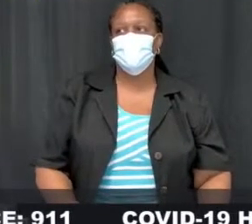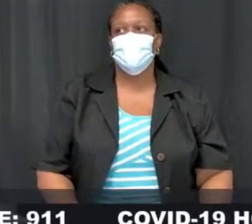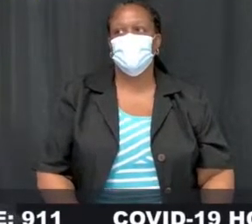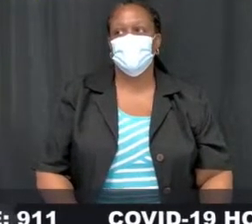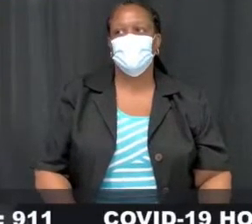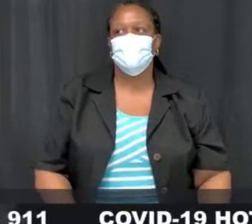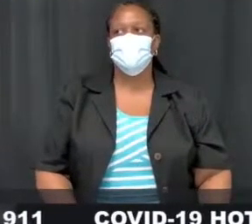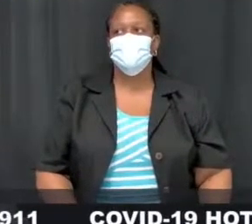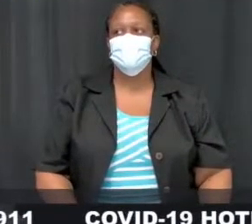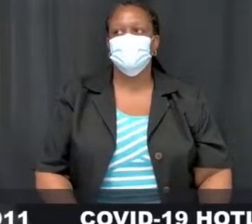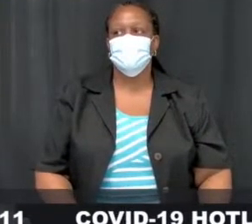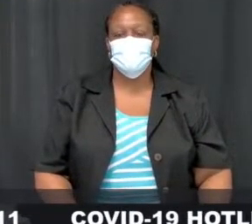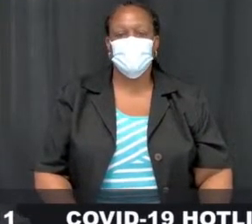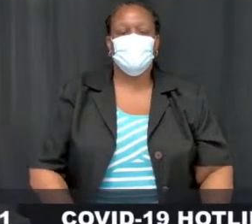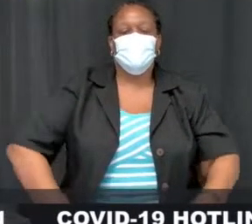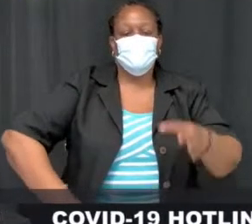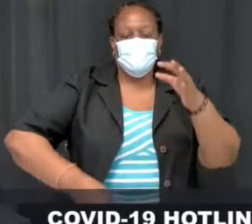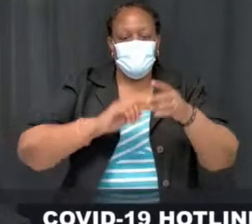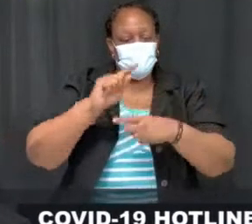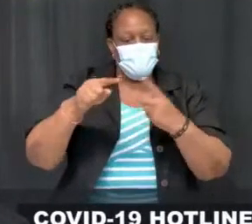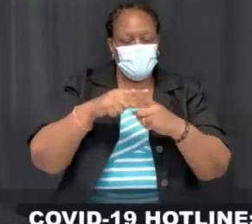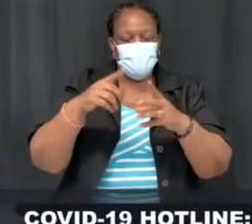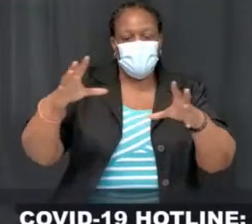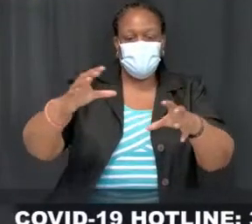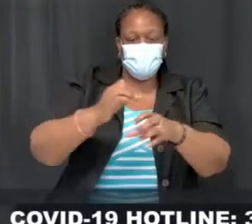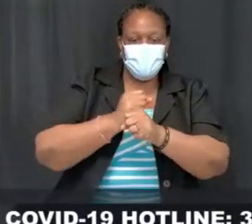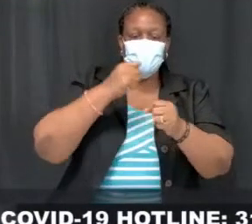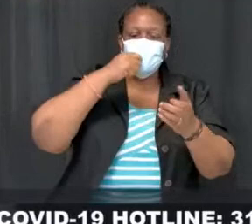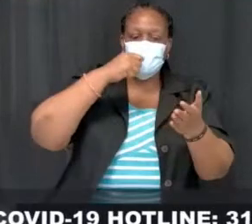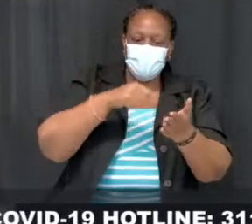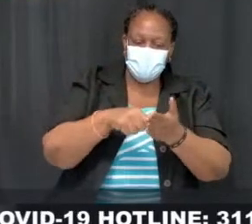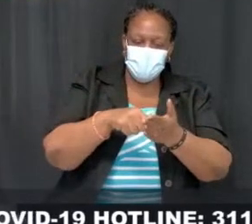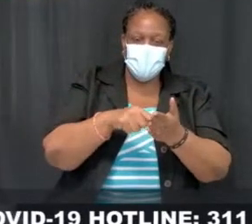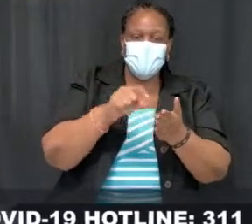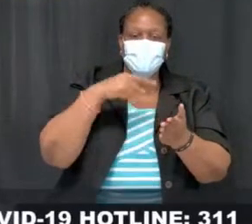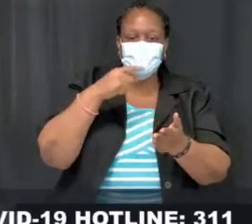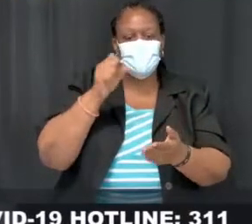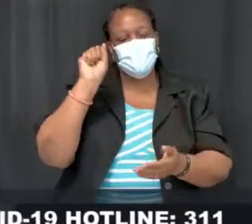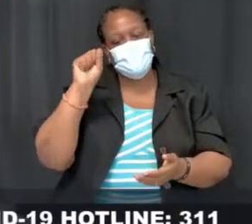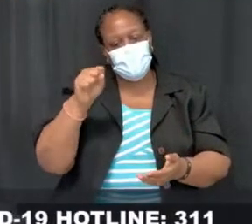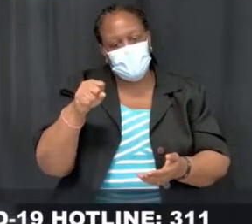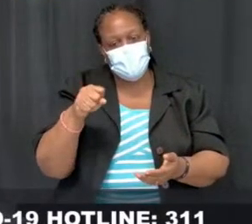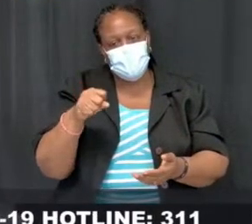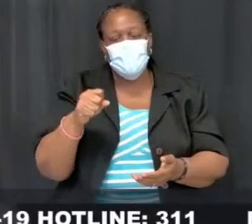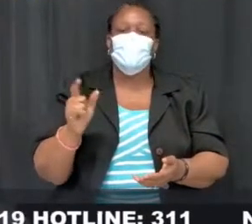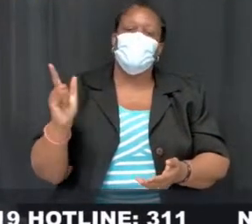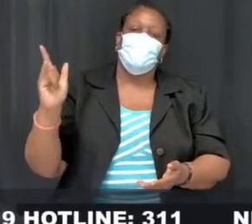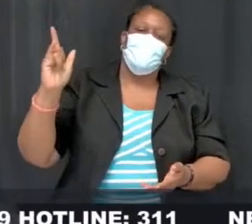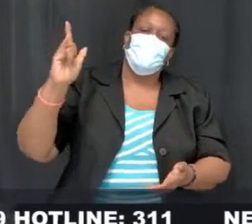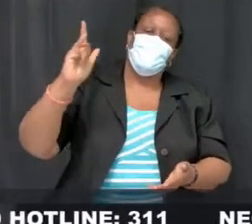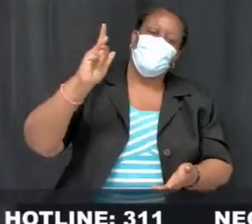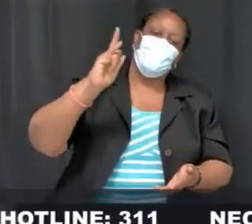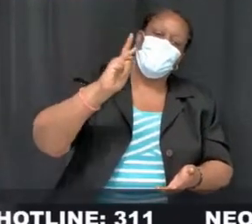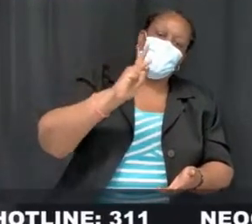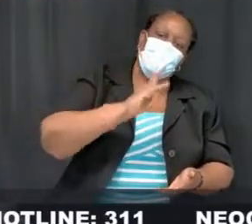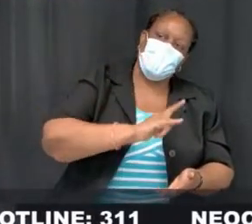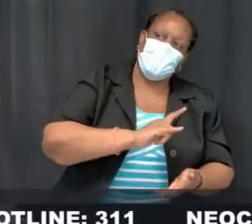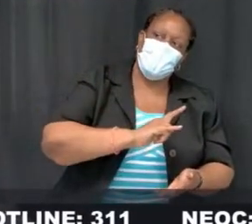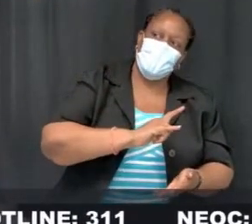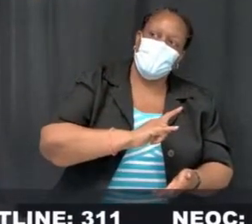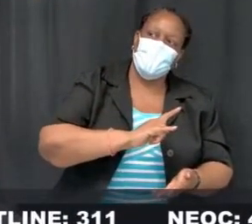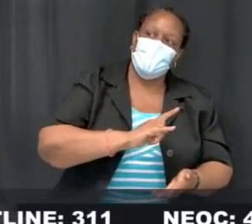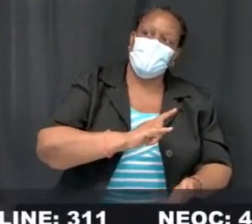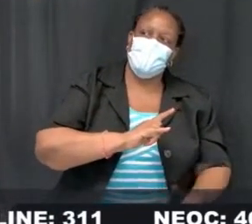approved. Upon receiving that, and you enter the Federation, you will, for now, you will still